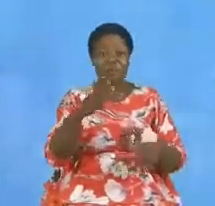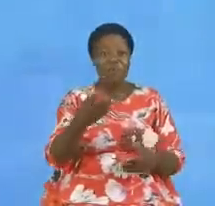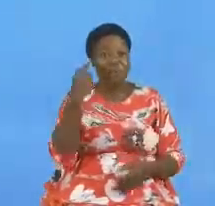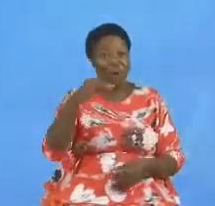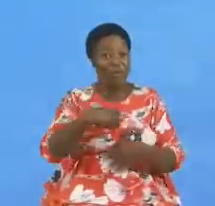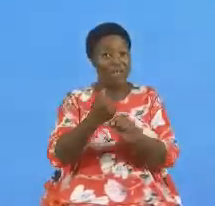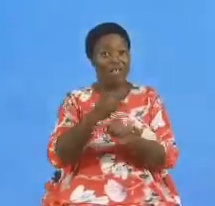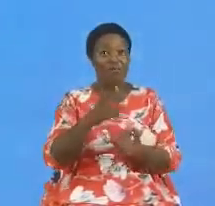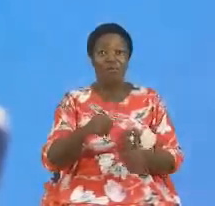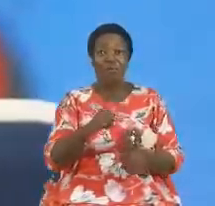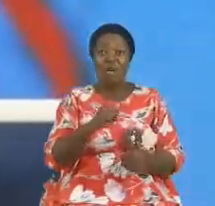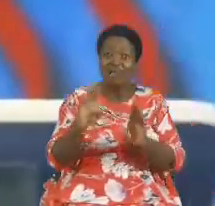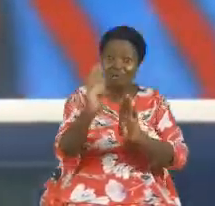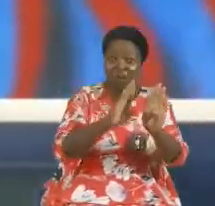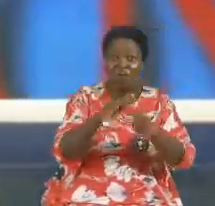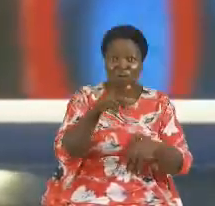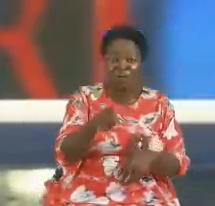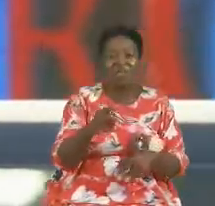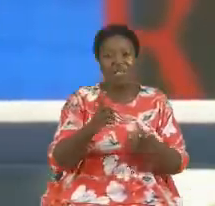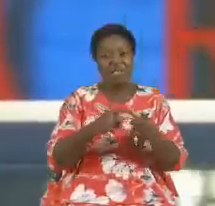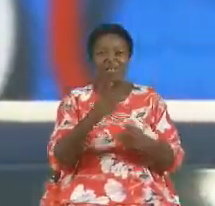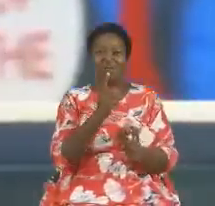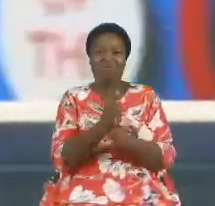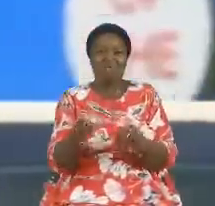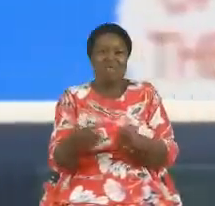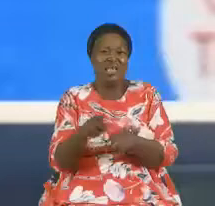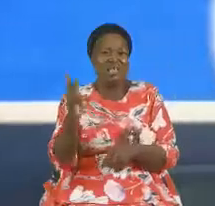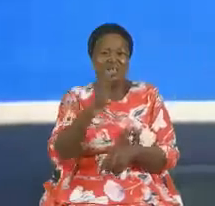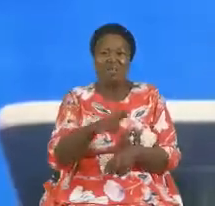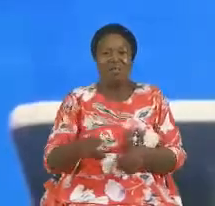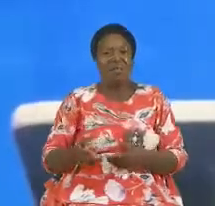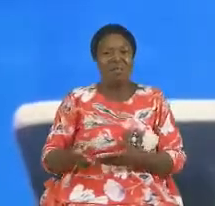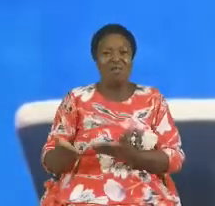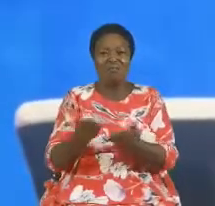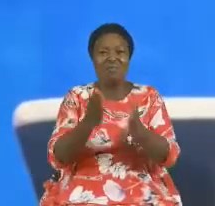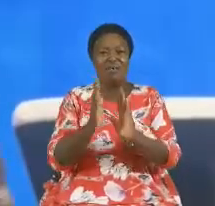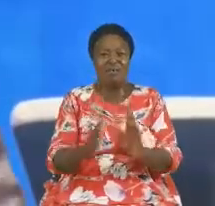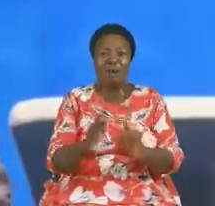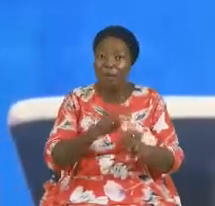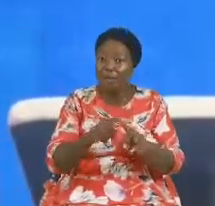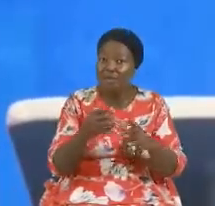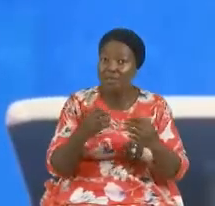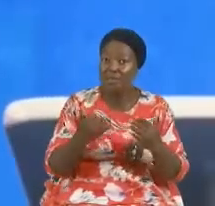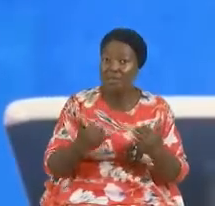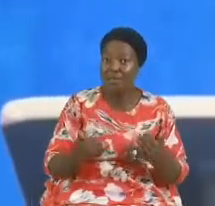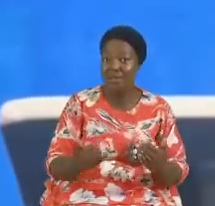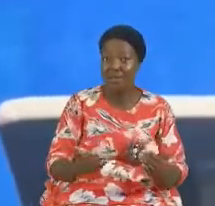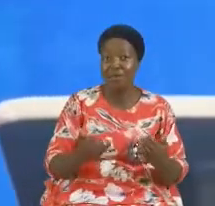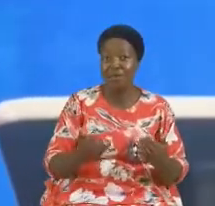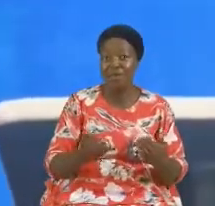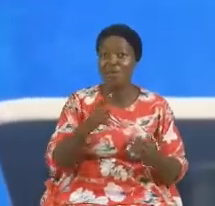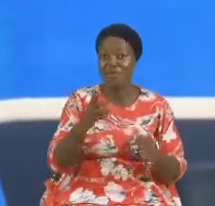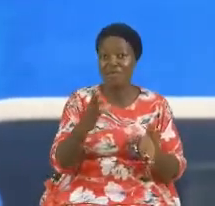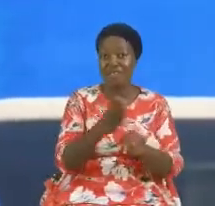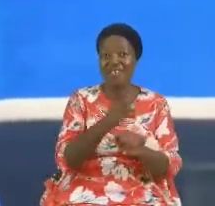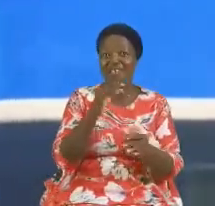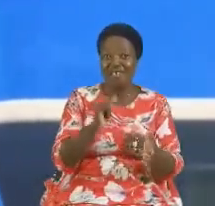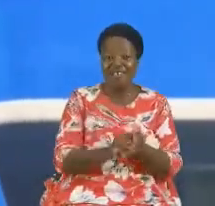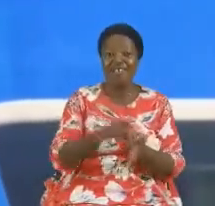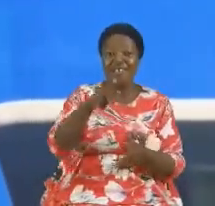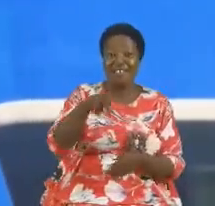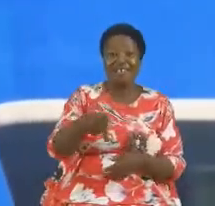the demons and the evil powers were tormenting you, and you were just like their slave. But